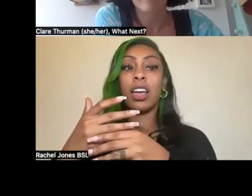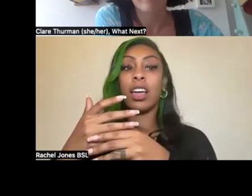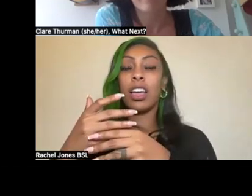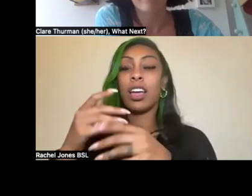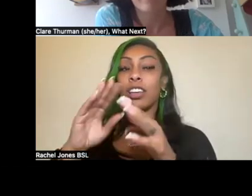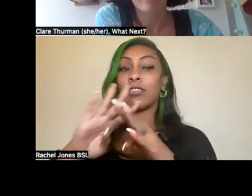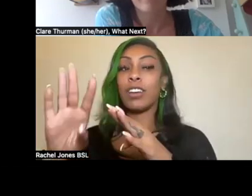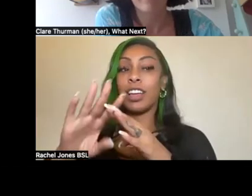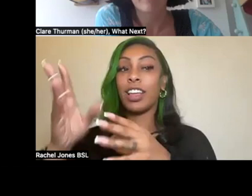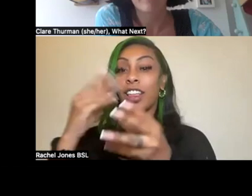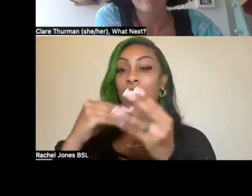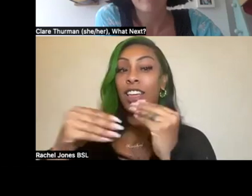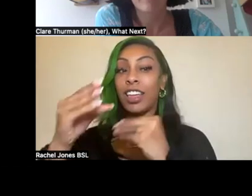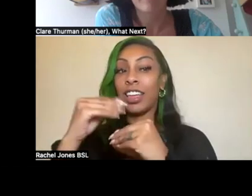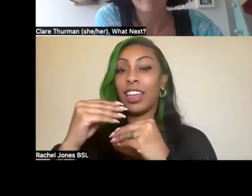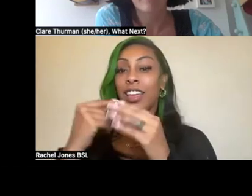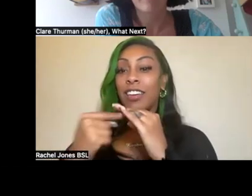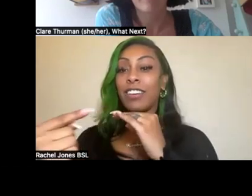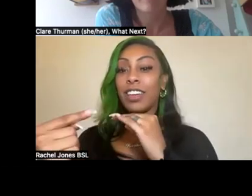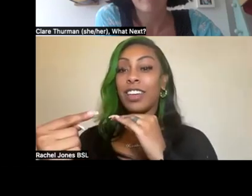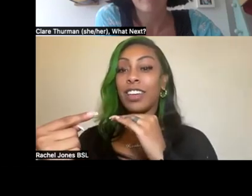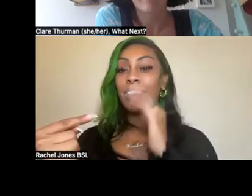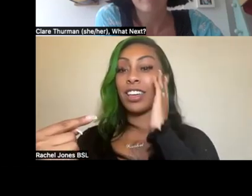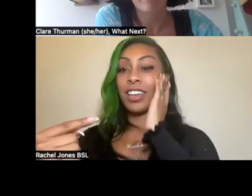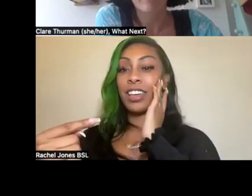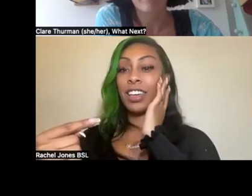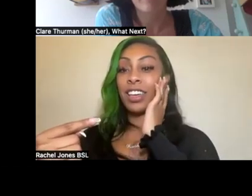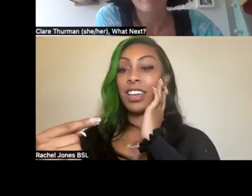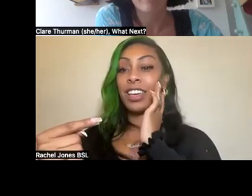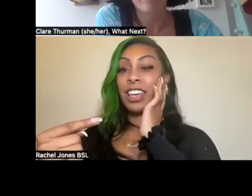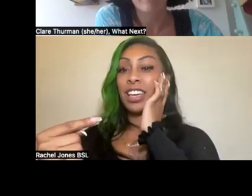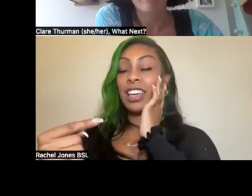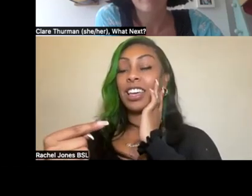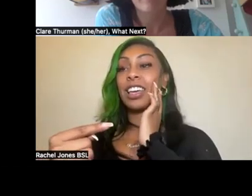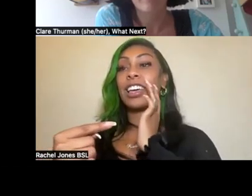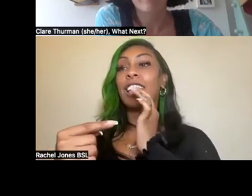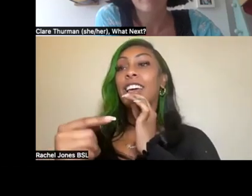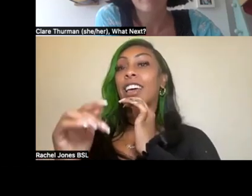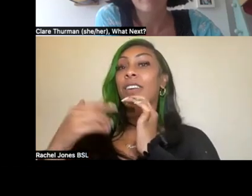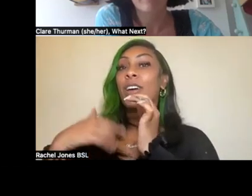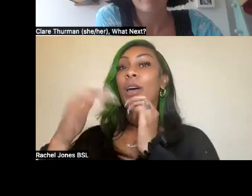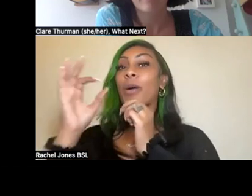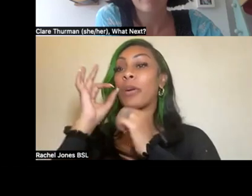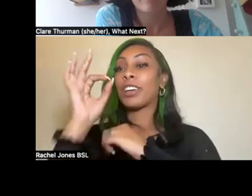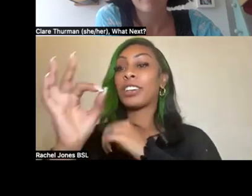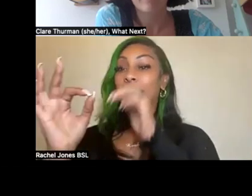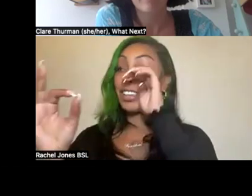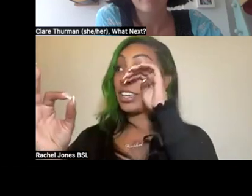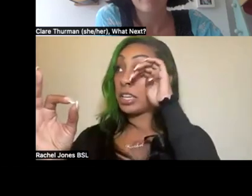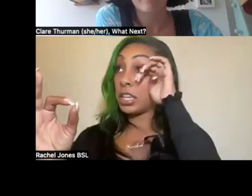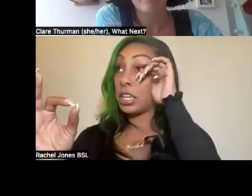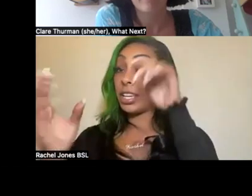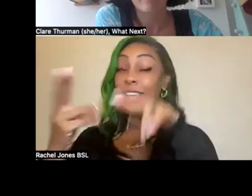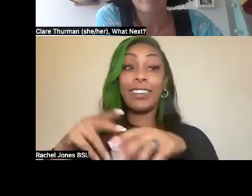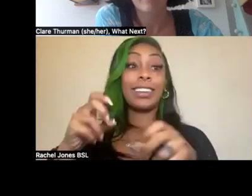and learning they need to be a freelancer. And I think my worry would be, or my question is, if the system